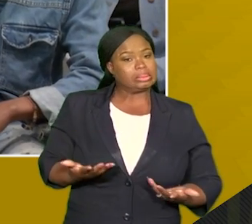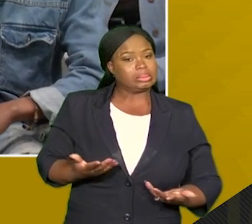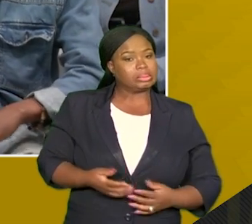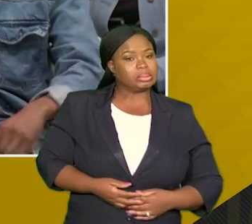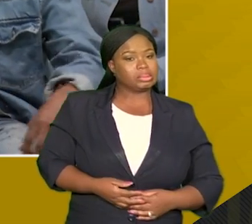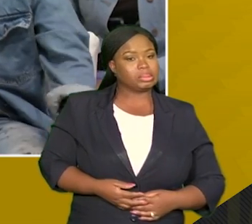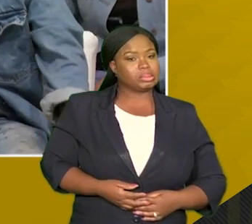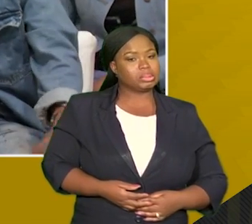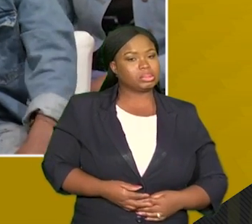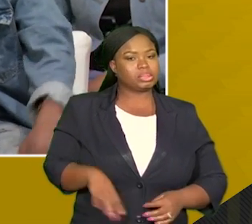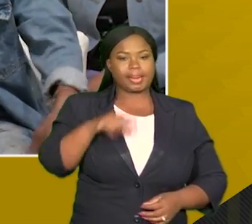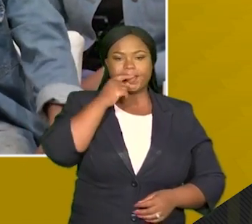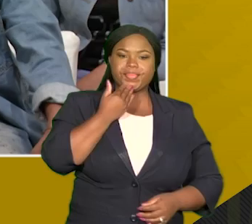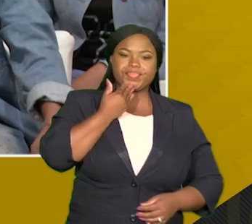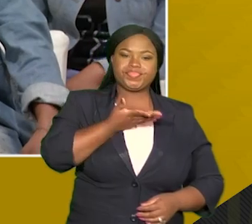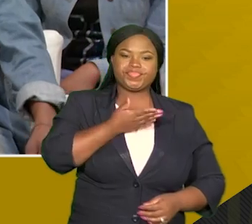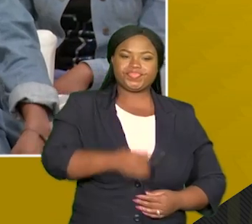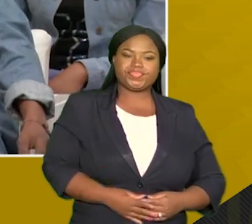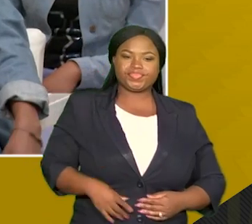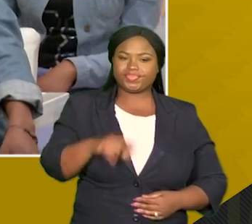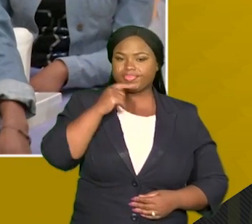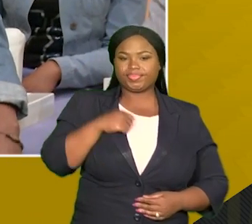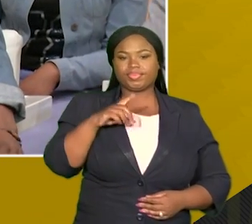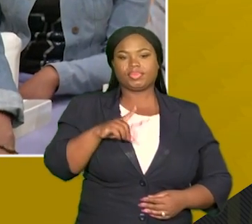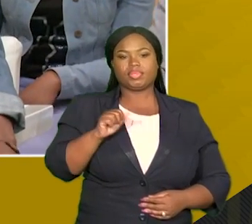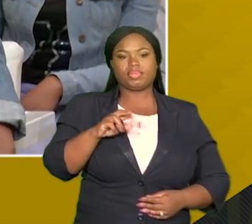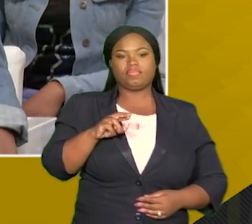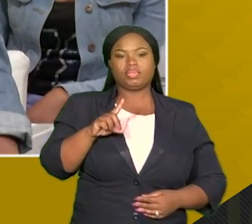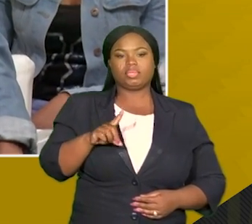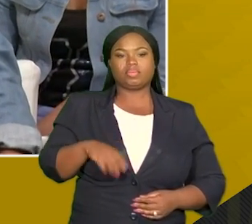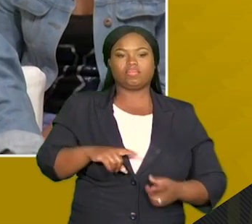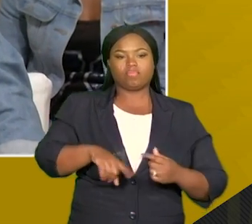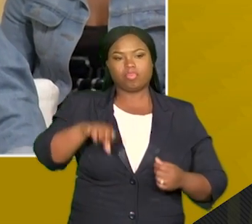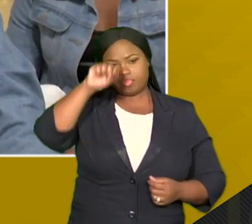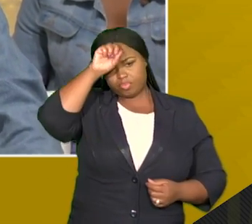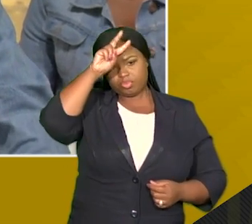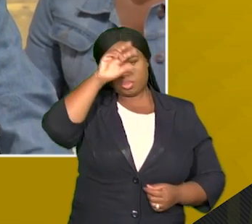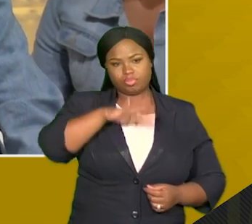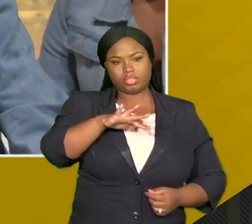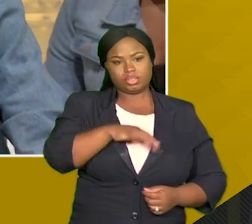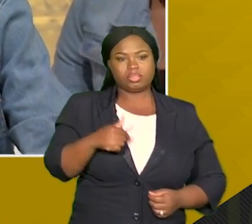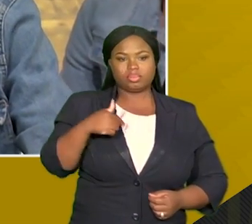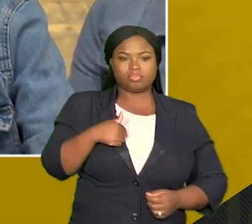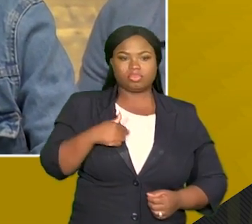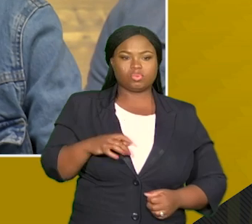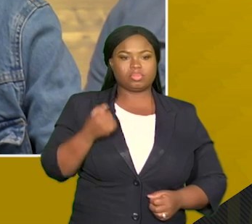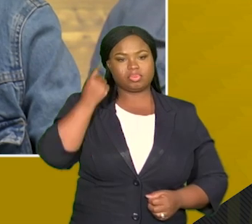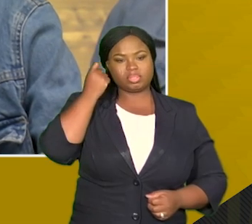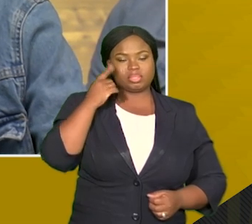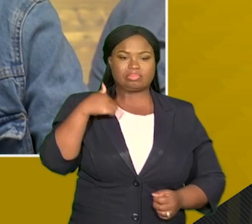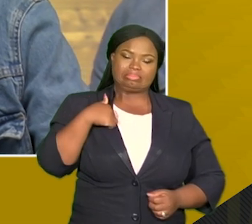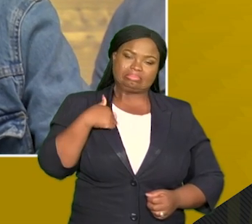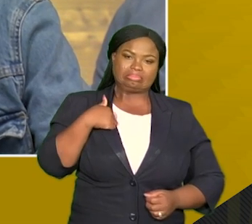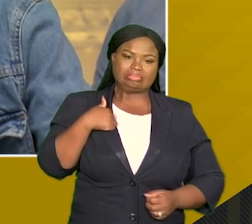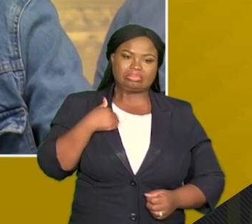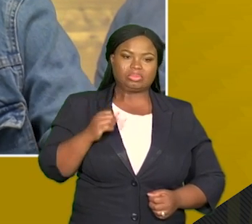altogether. Oh, le bitsola ka ke DVK ke tjwa ke le bush bagrage and then nna makushishela ka ya ka kushega nna